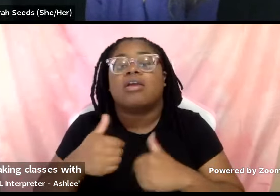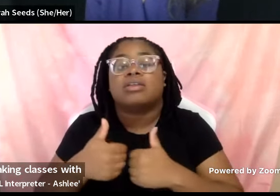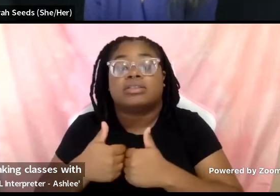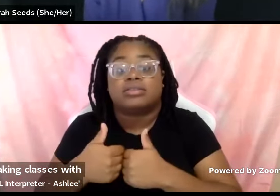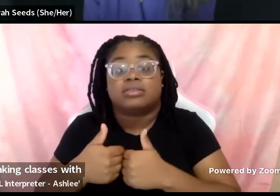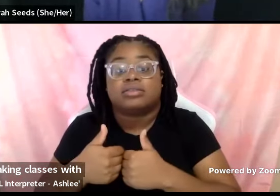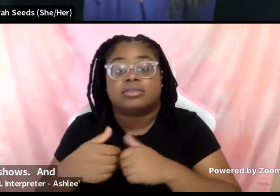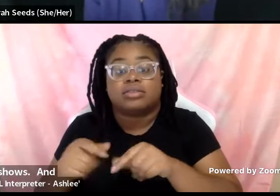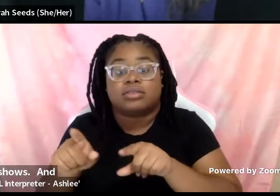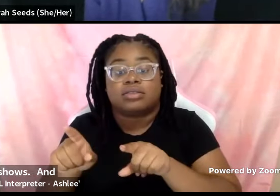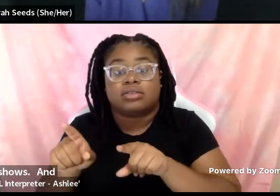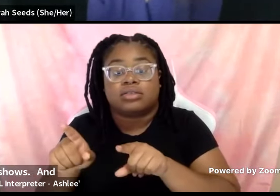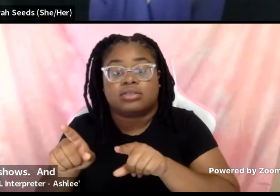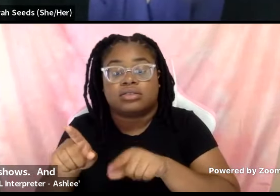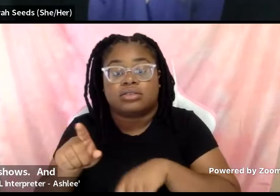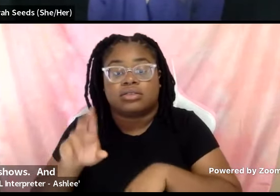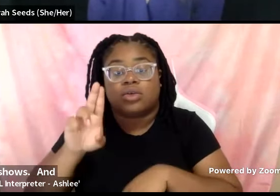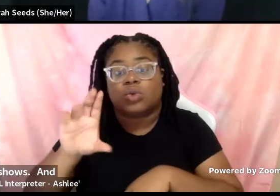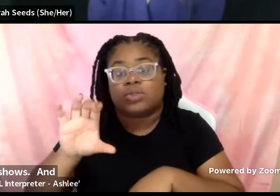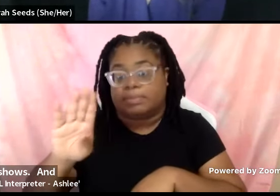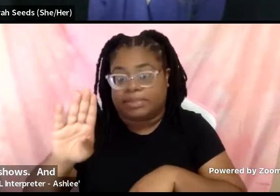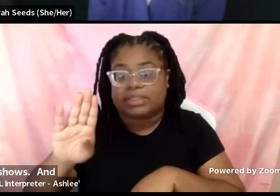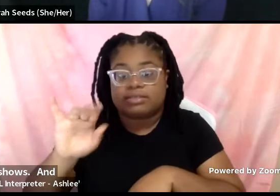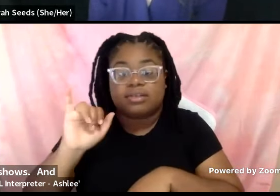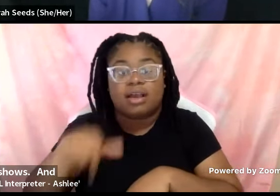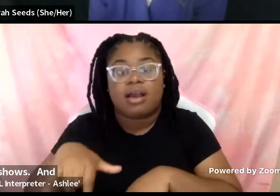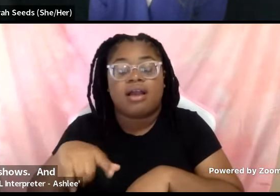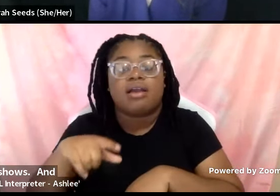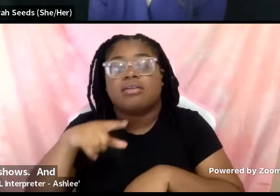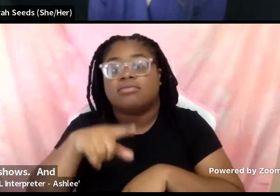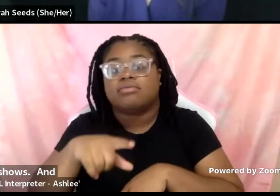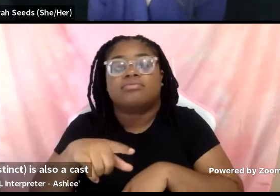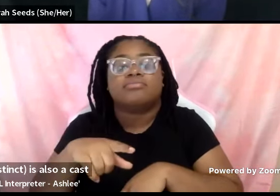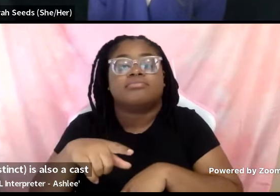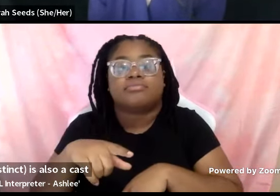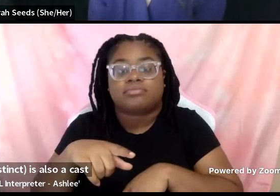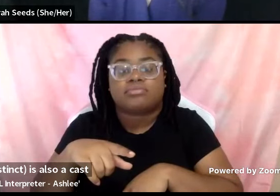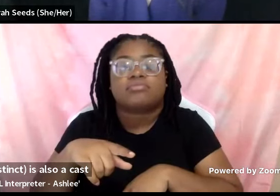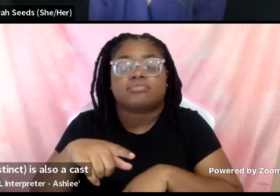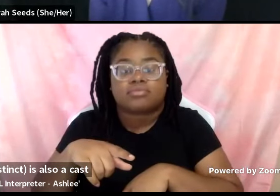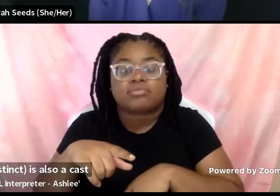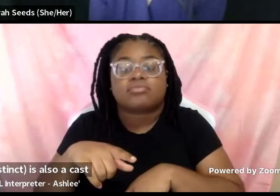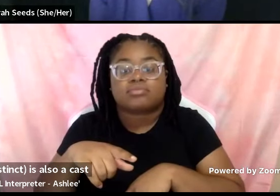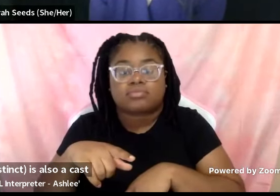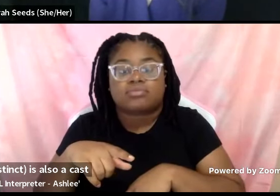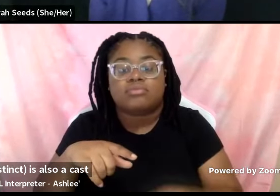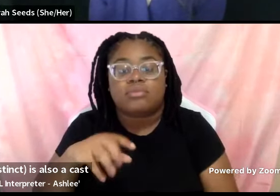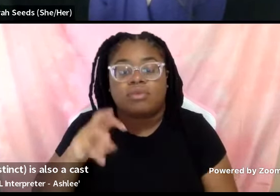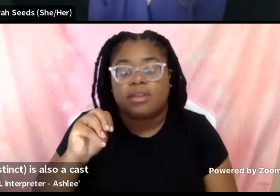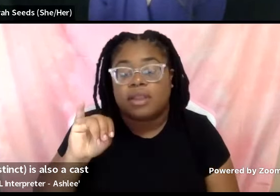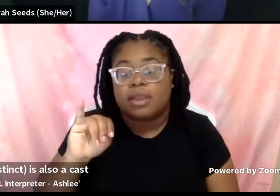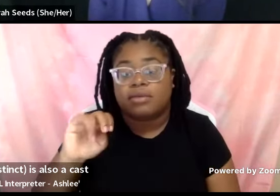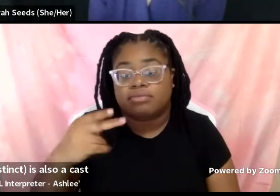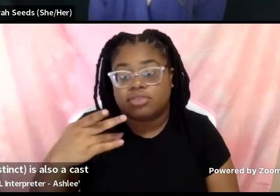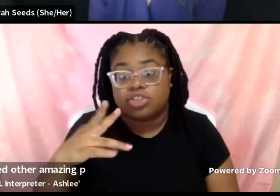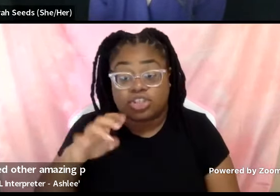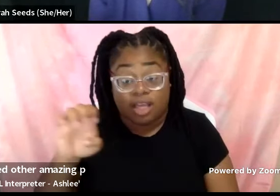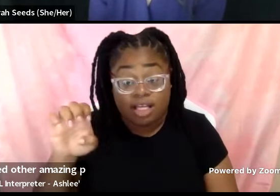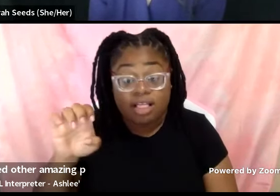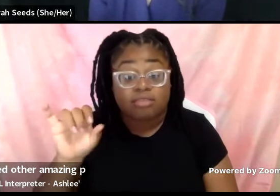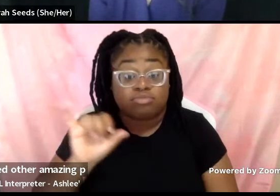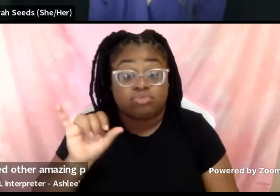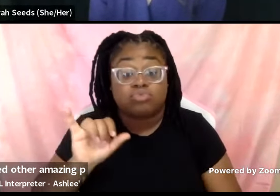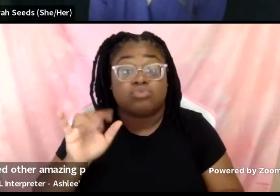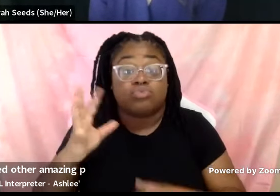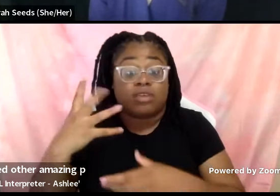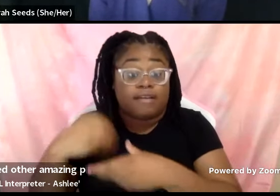a casting director. So she pulled other amazing people. And then on top of that, Sarah, of course,